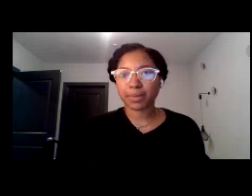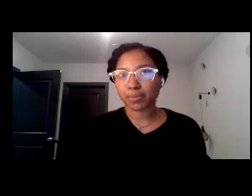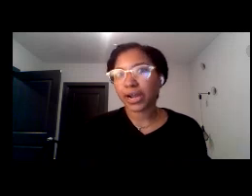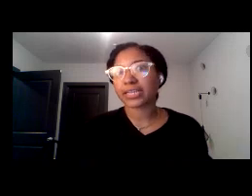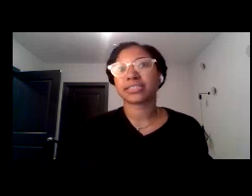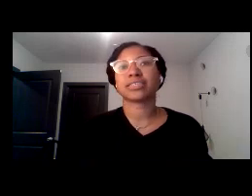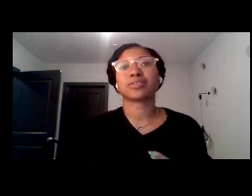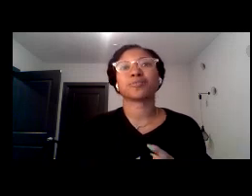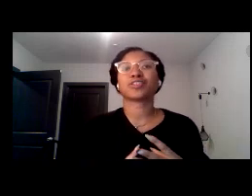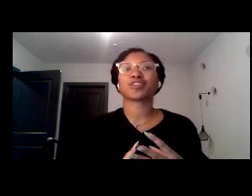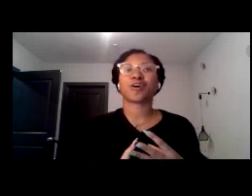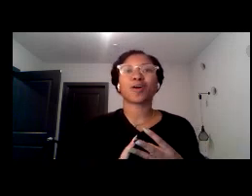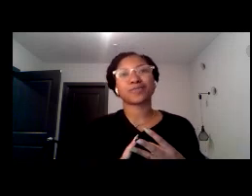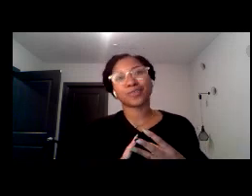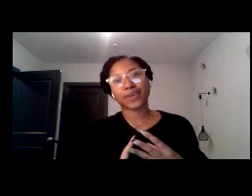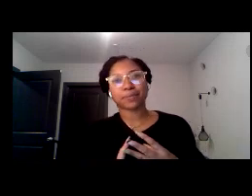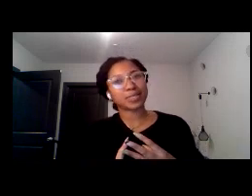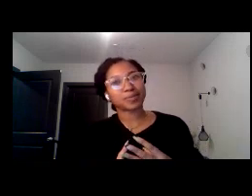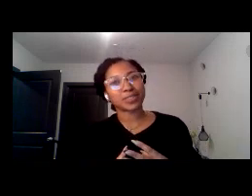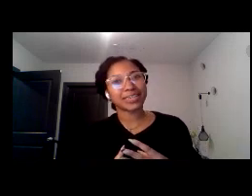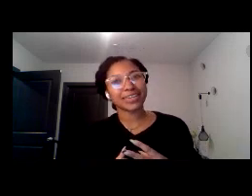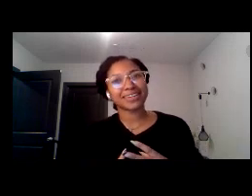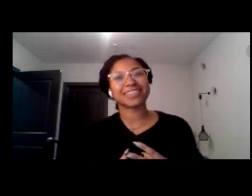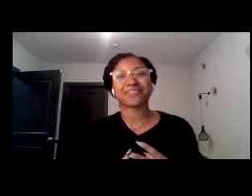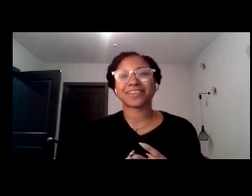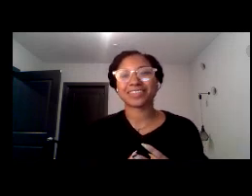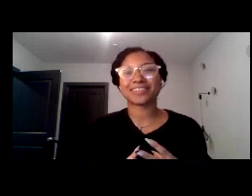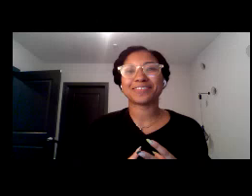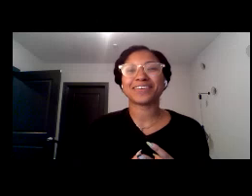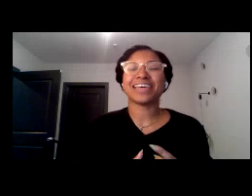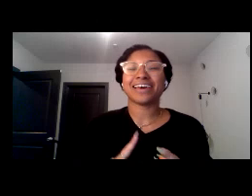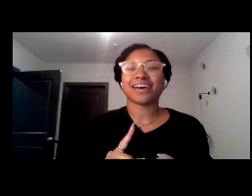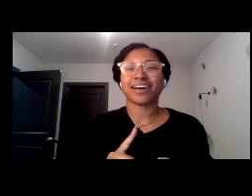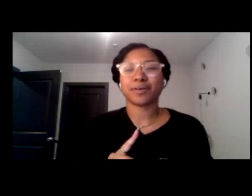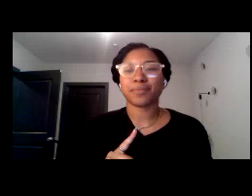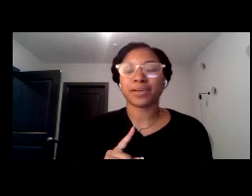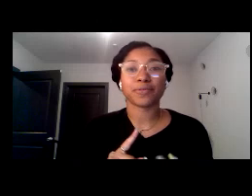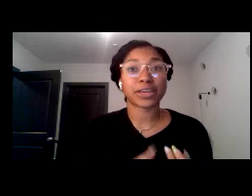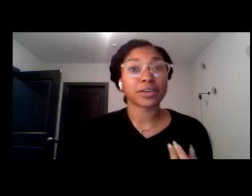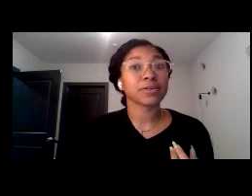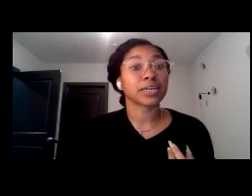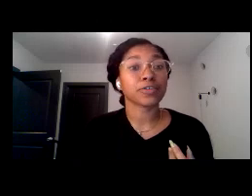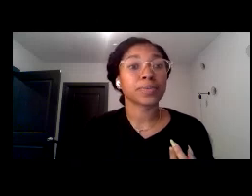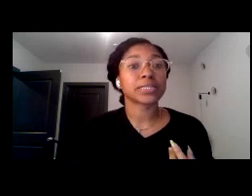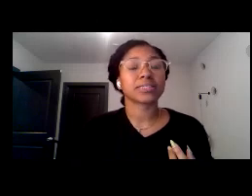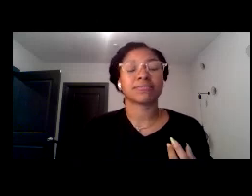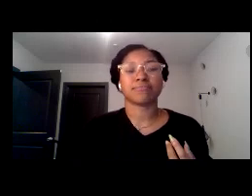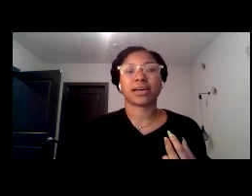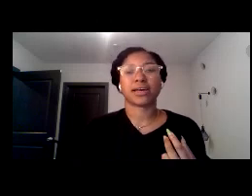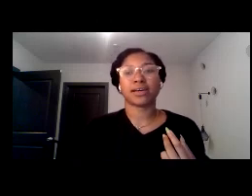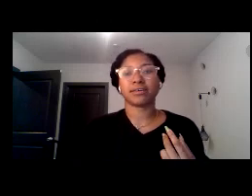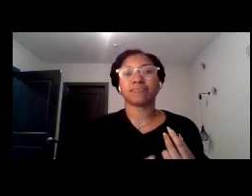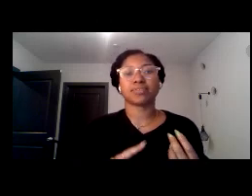fair payment practices, which all of the fabulous ones here definitely do. Regular